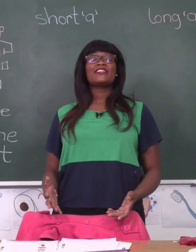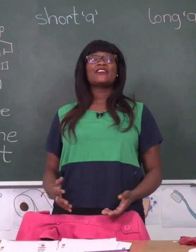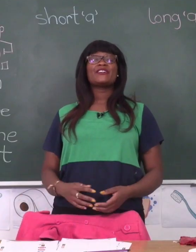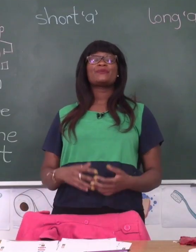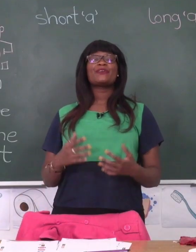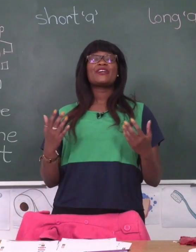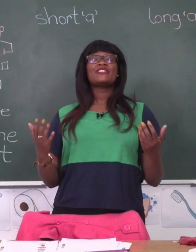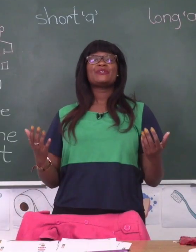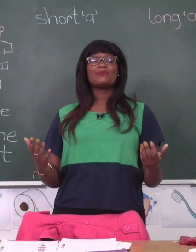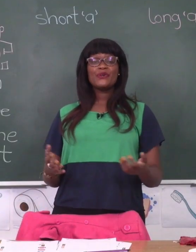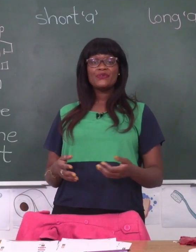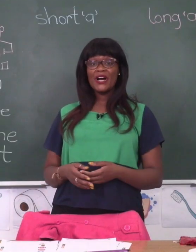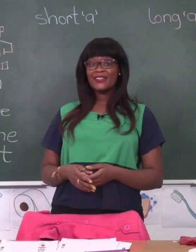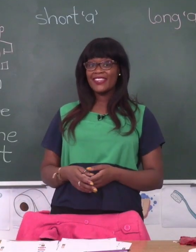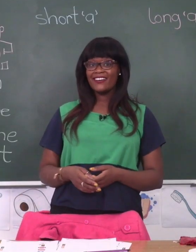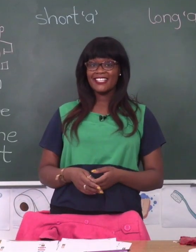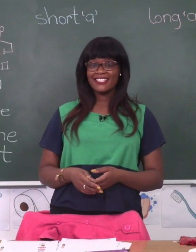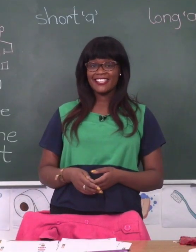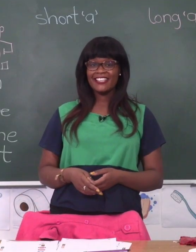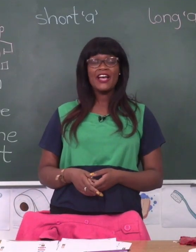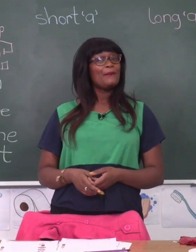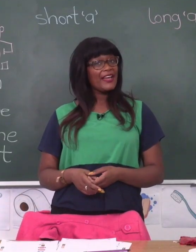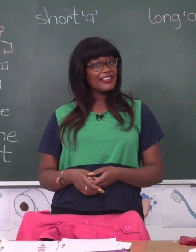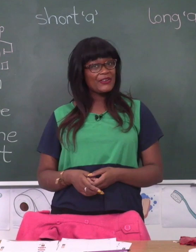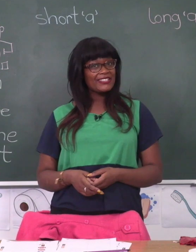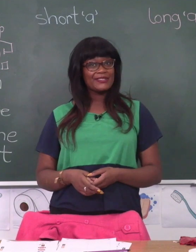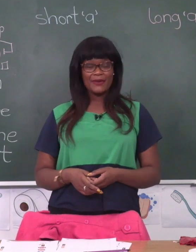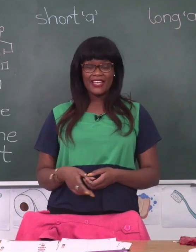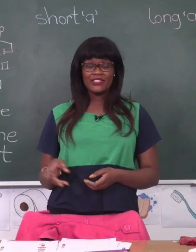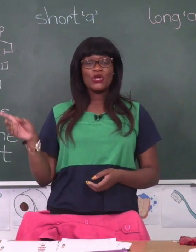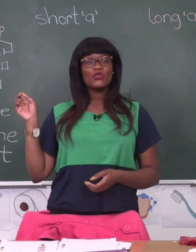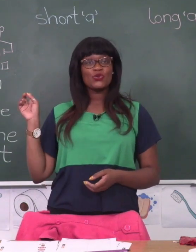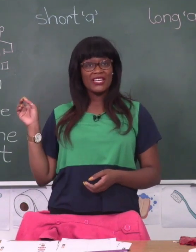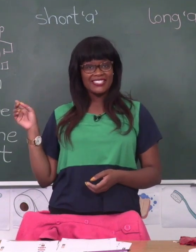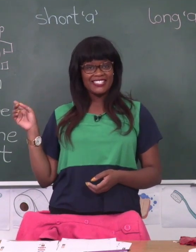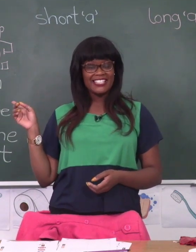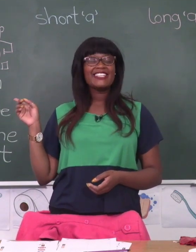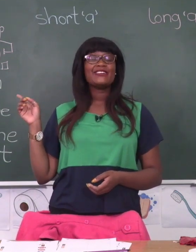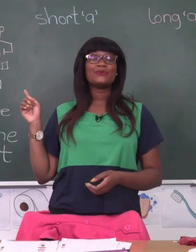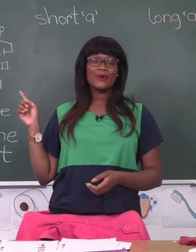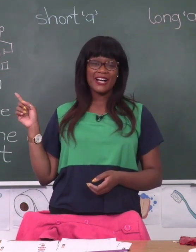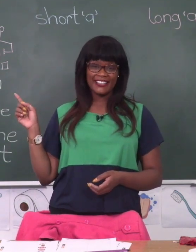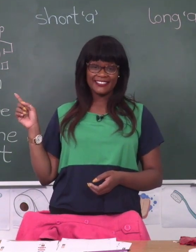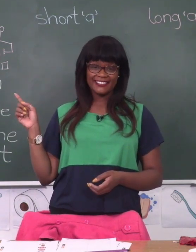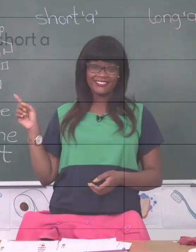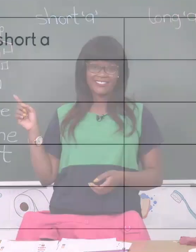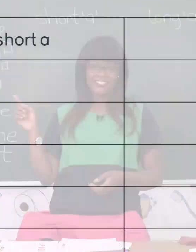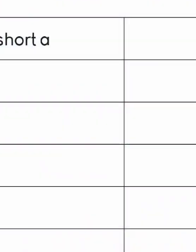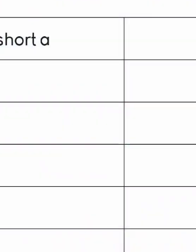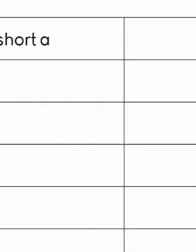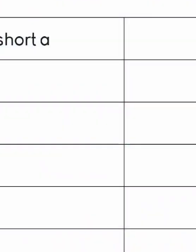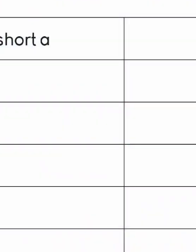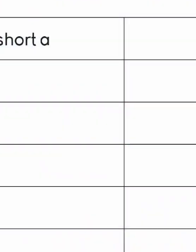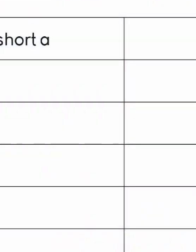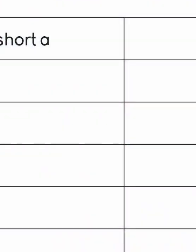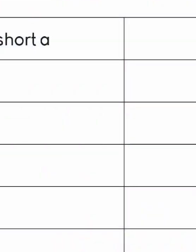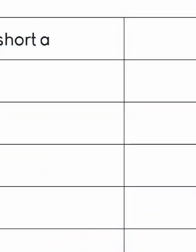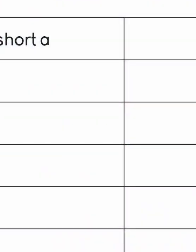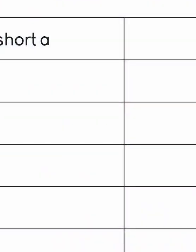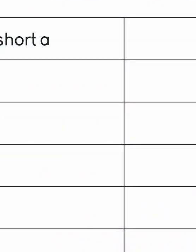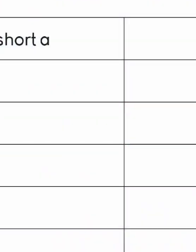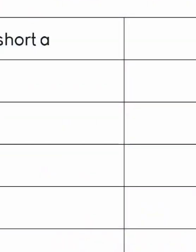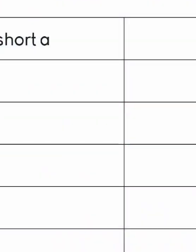Now, boys and girls, we're going to move on with our lesson by going to page 21. On